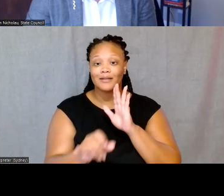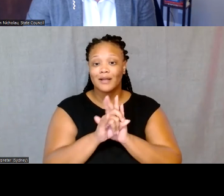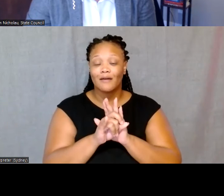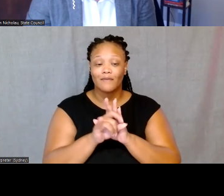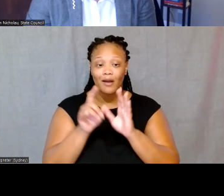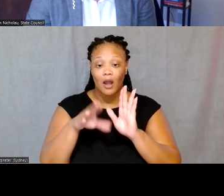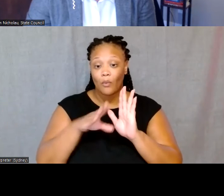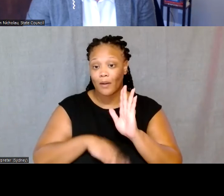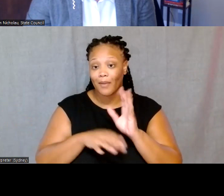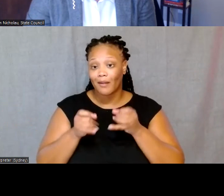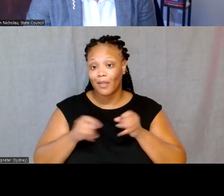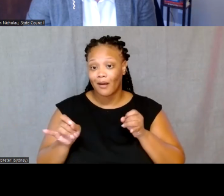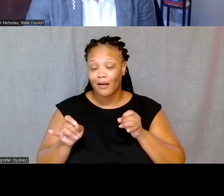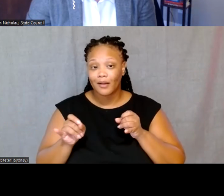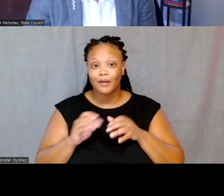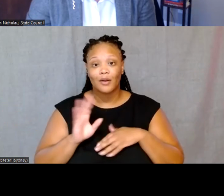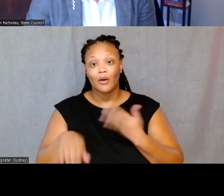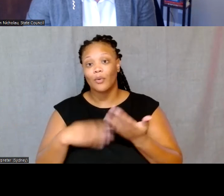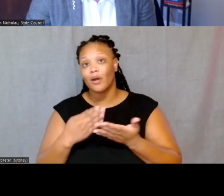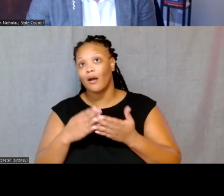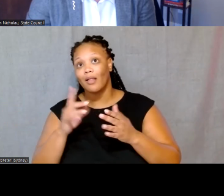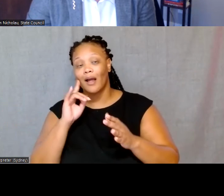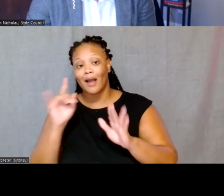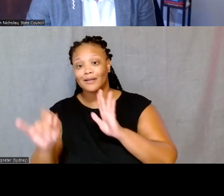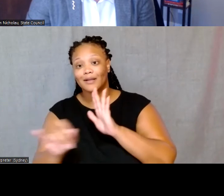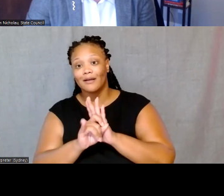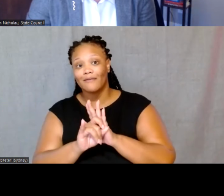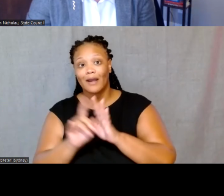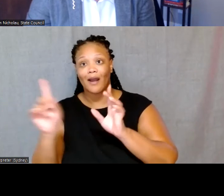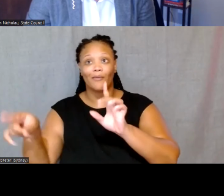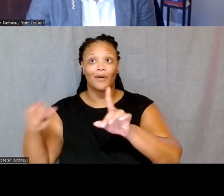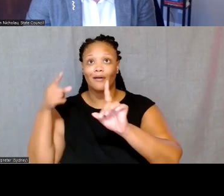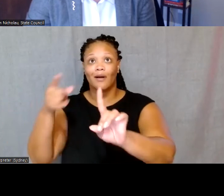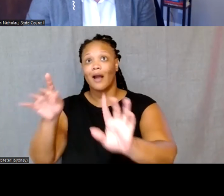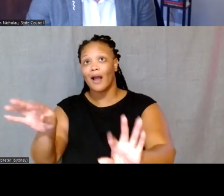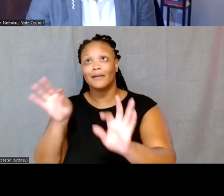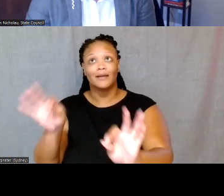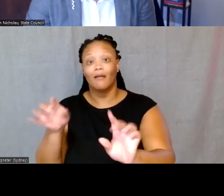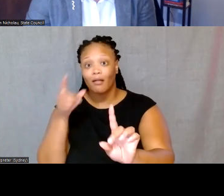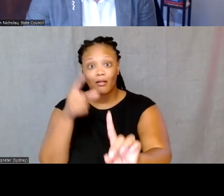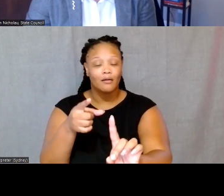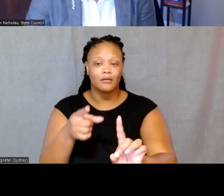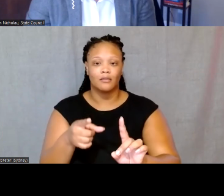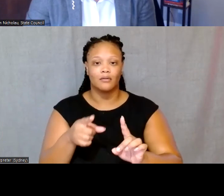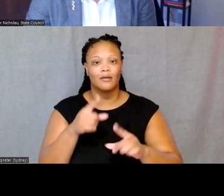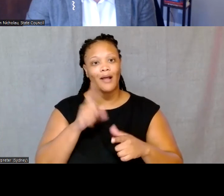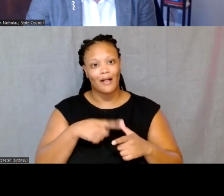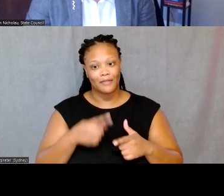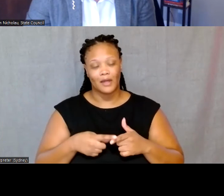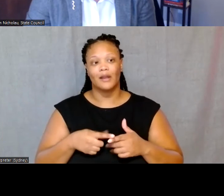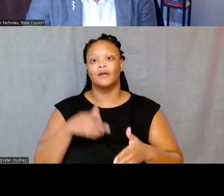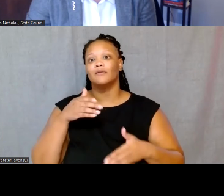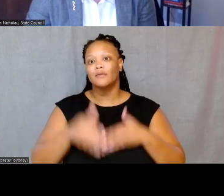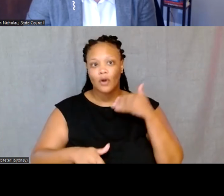our ideal pie in the sky priorities. And then we all agree at the same time as we move through the